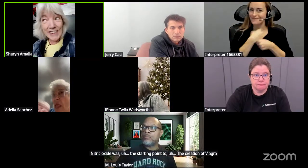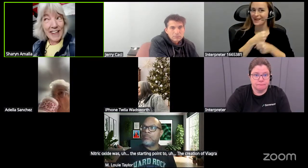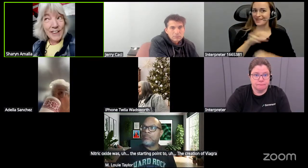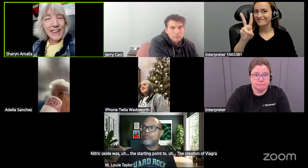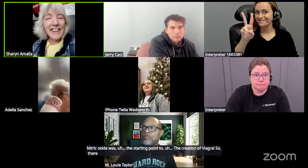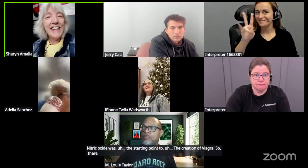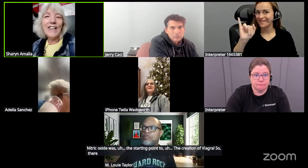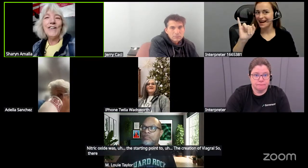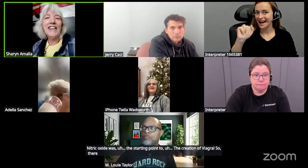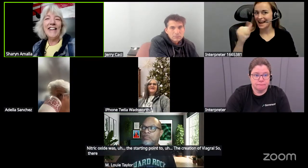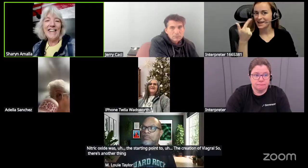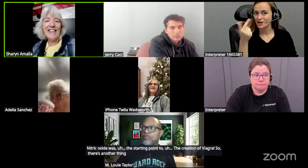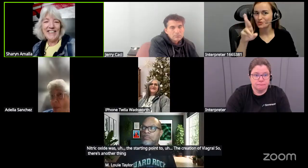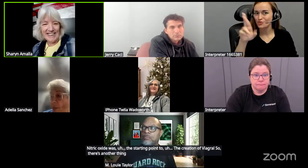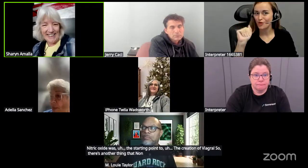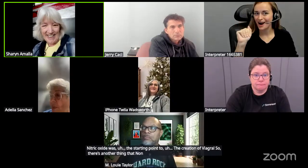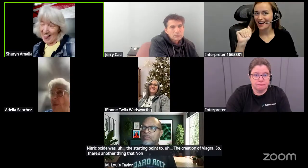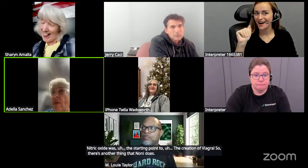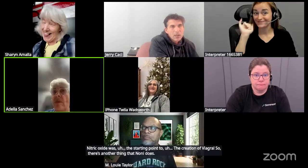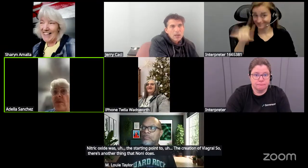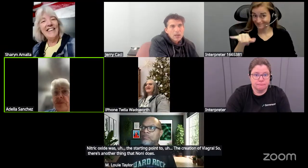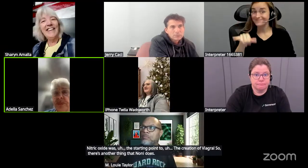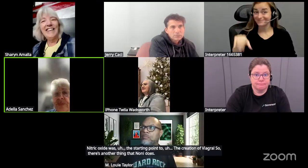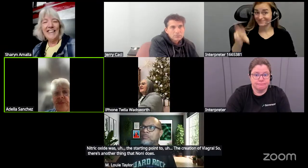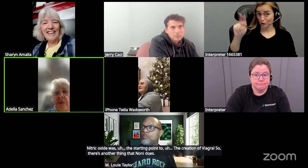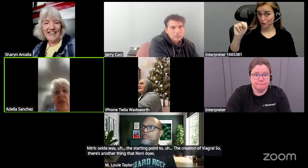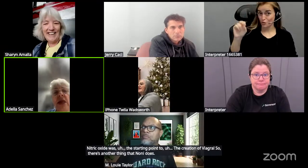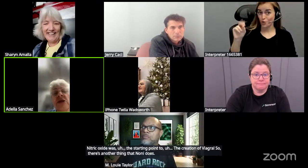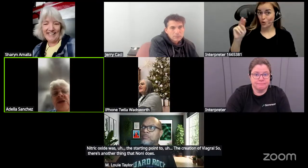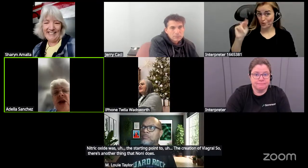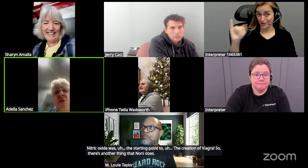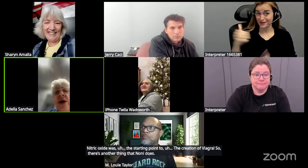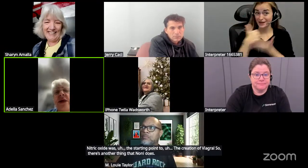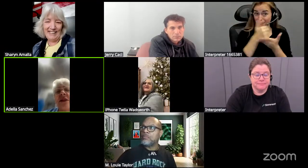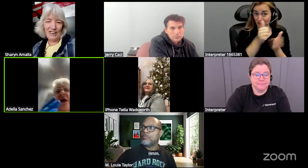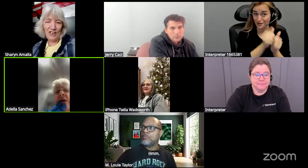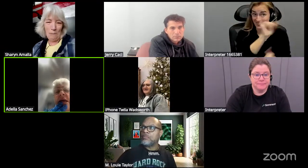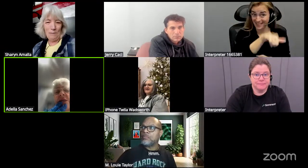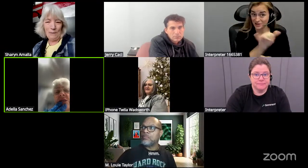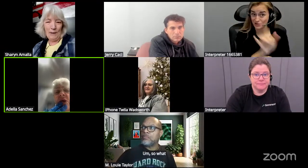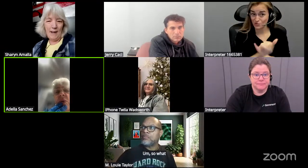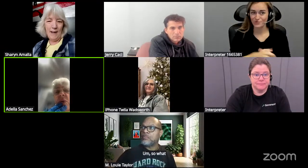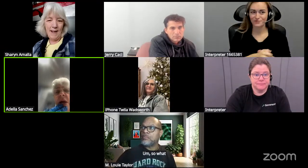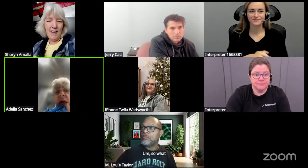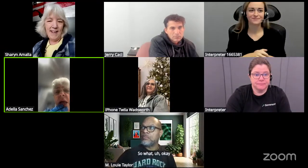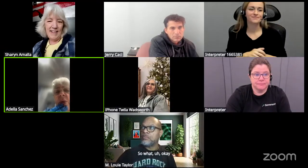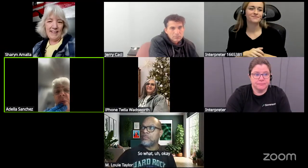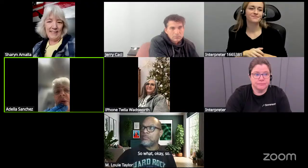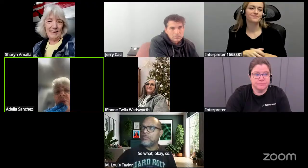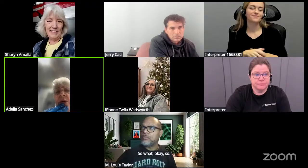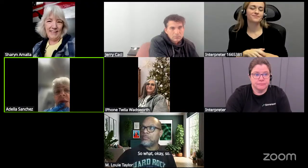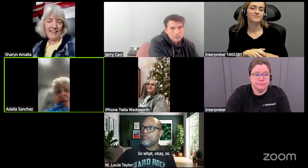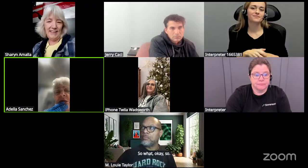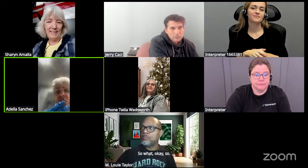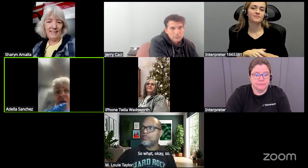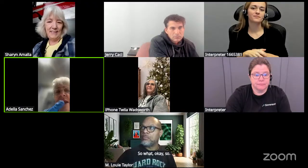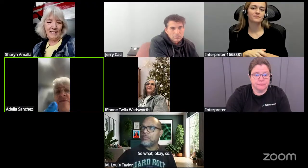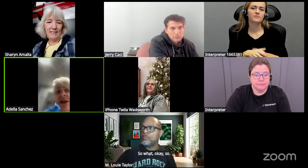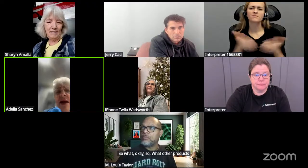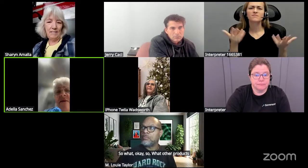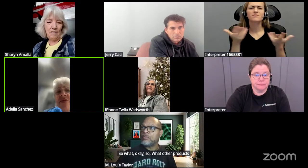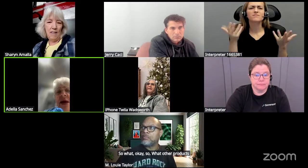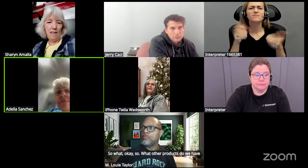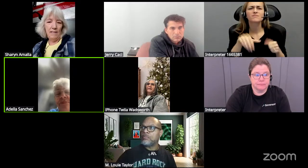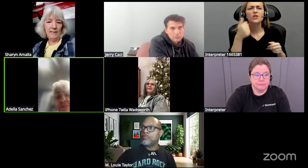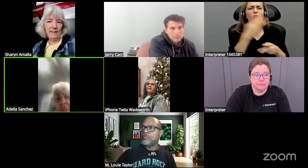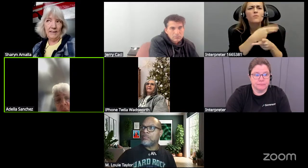there's another thing that noni does. Mm. So okay, so what other products do we have that